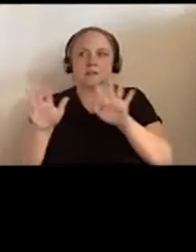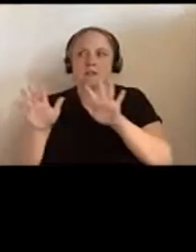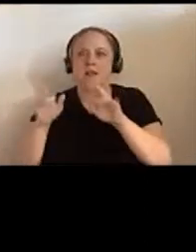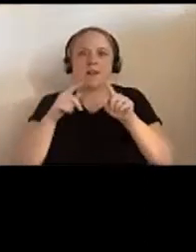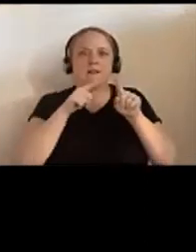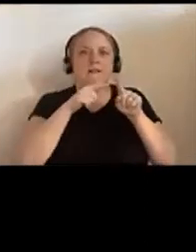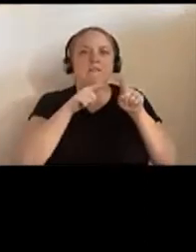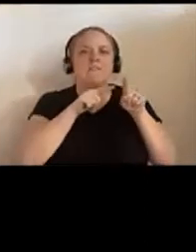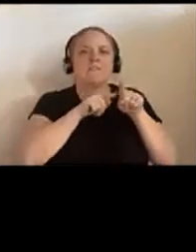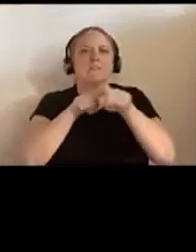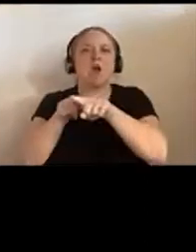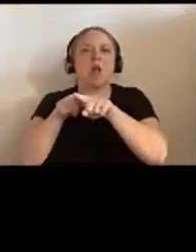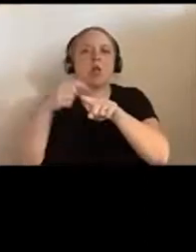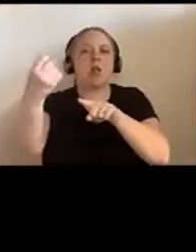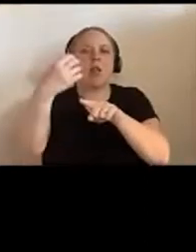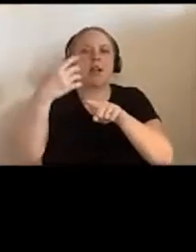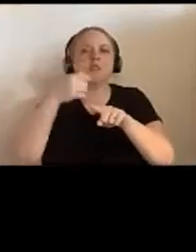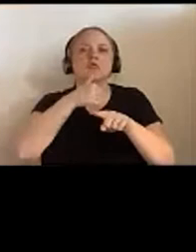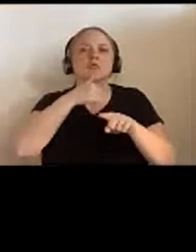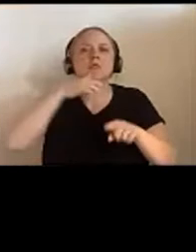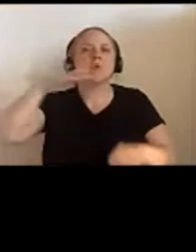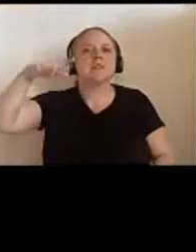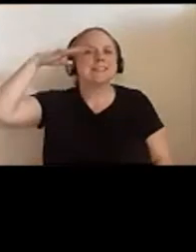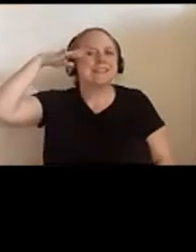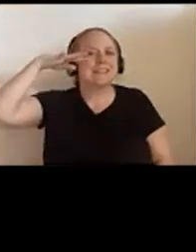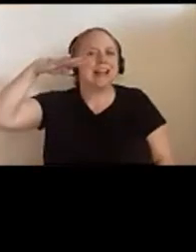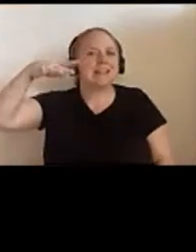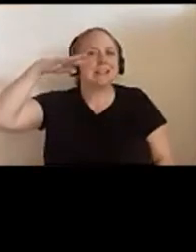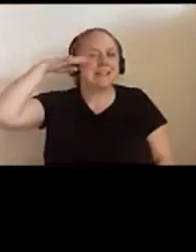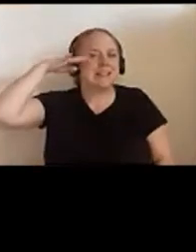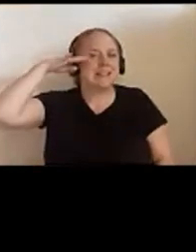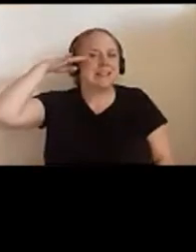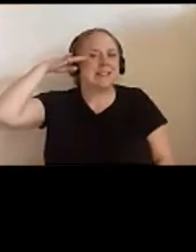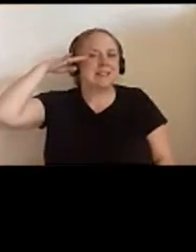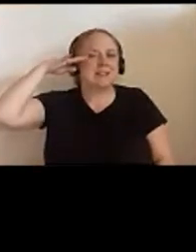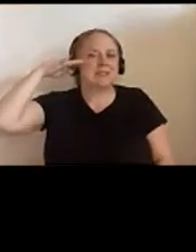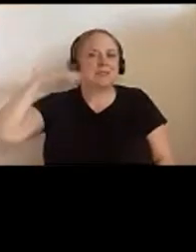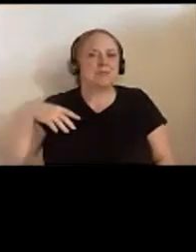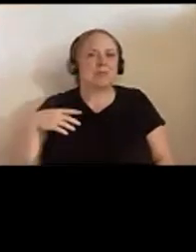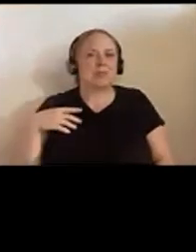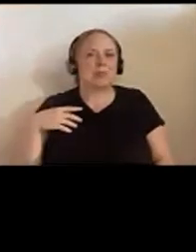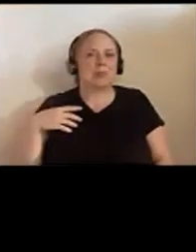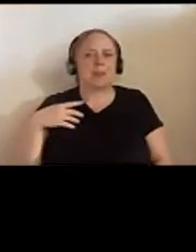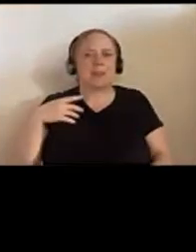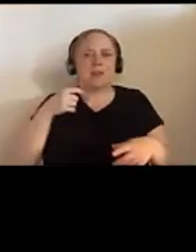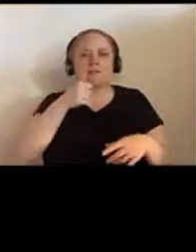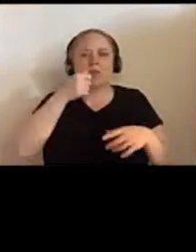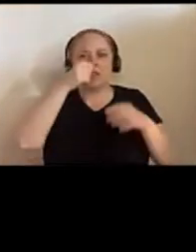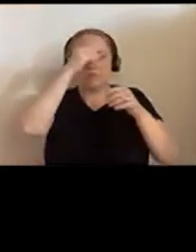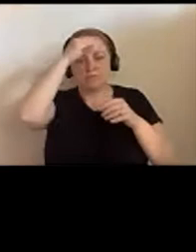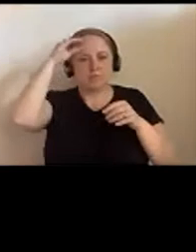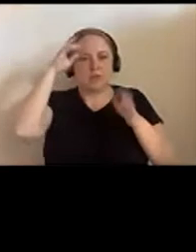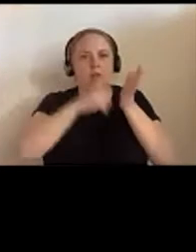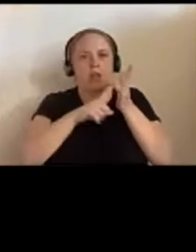it's using your senses to occupy your frontal lobe, or the more present